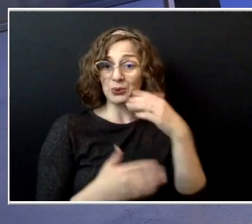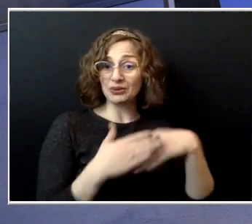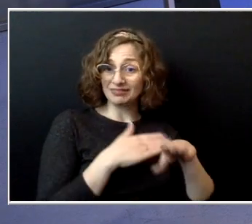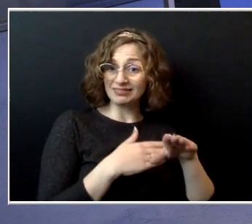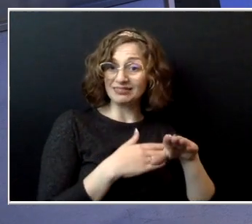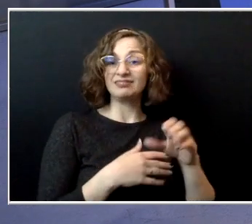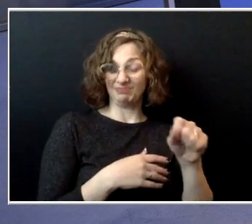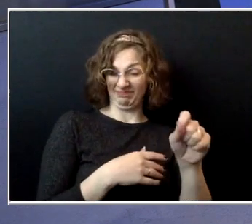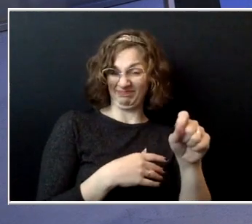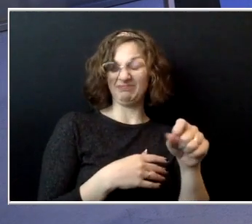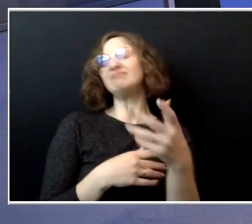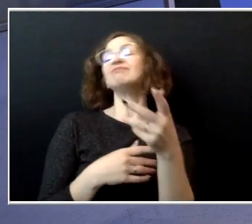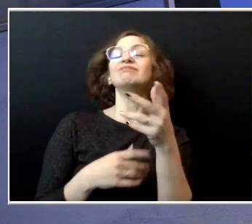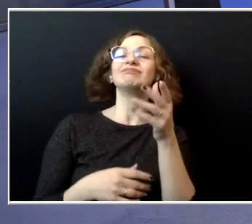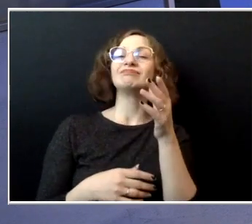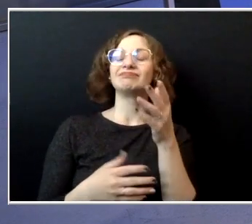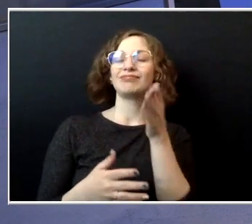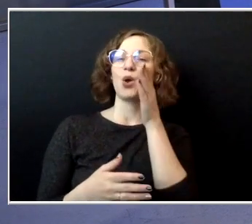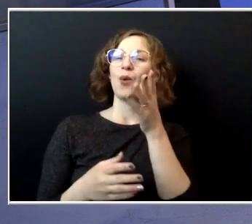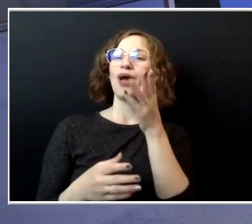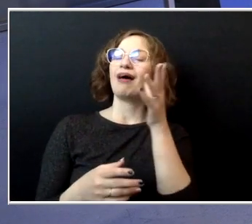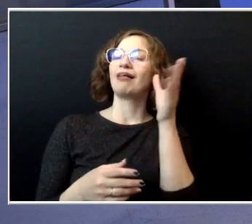care in her community. Here's Alexis Del Cid with that story.